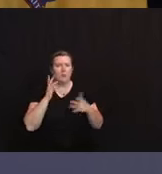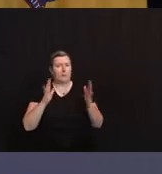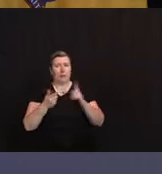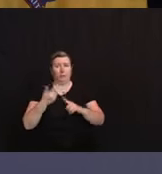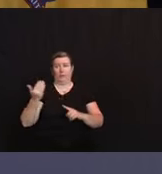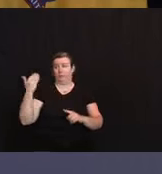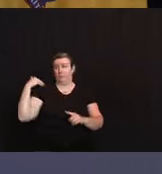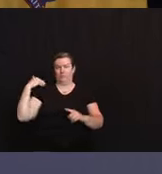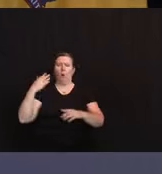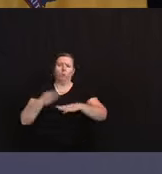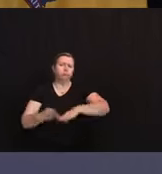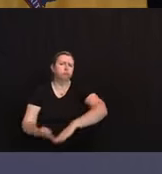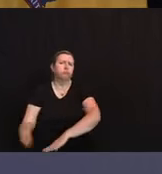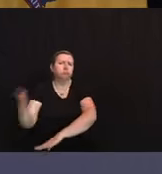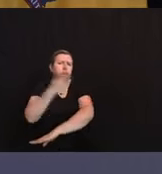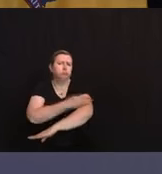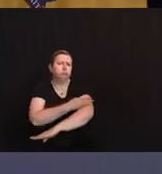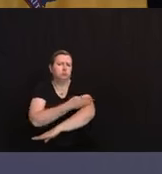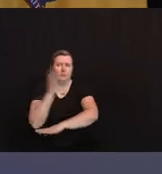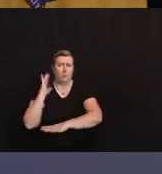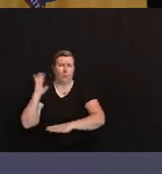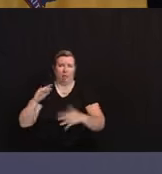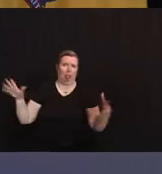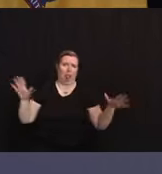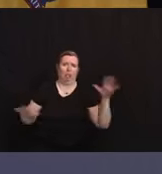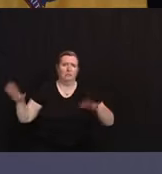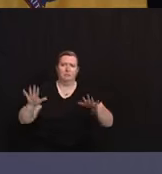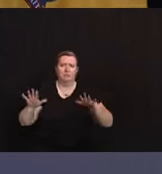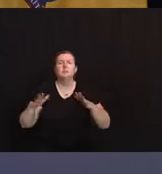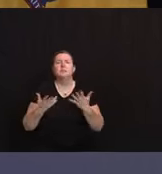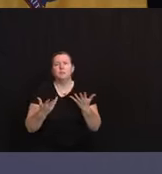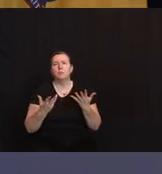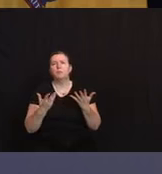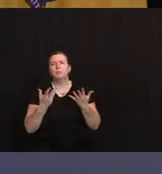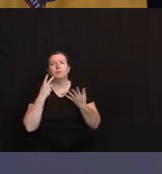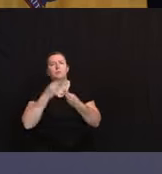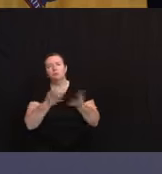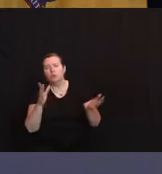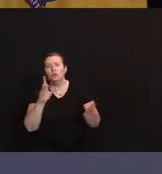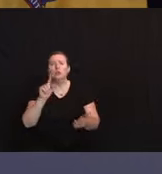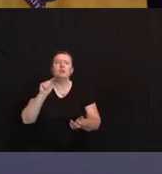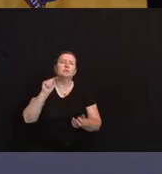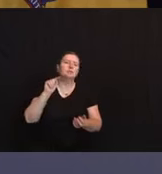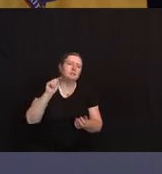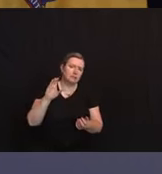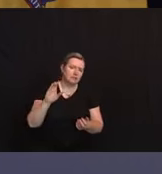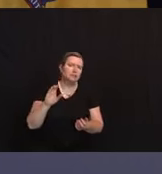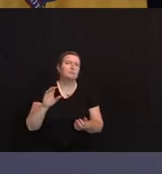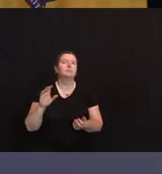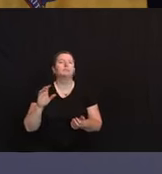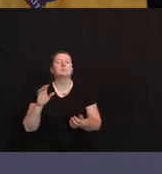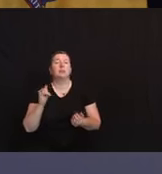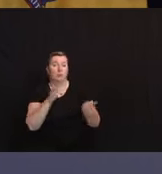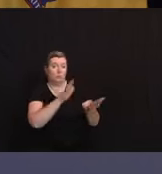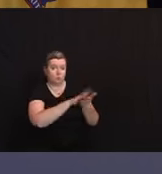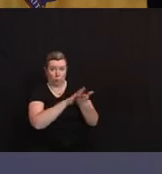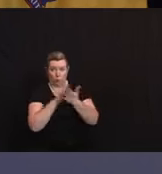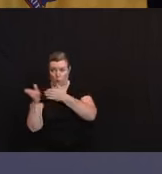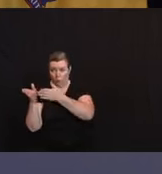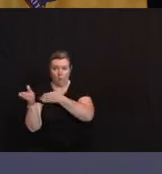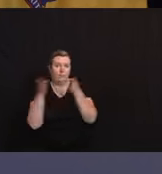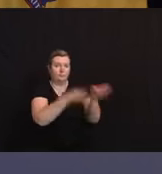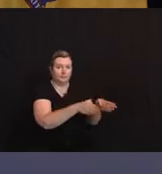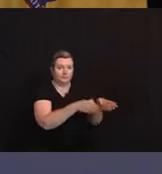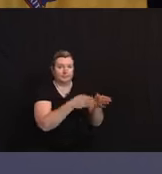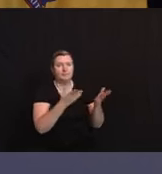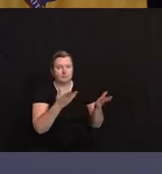millions of PPE that's been distributed in long-term care, but we're still not where we need to be. but certainly as part of